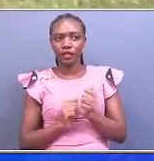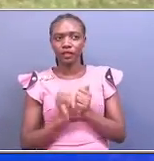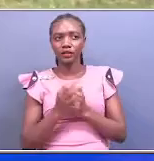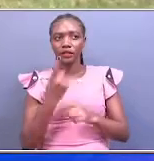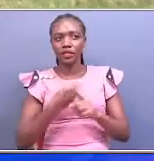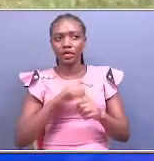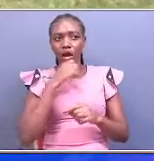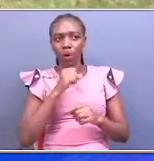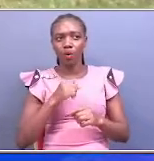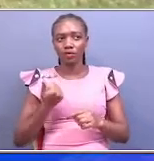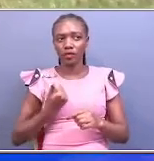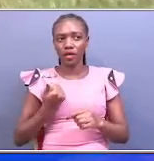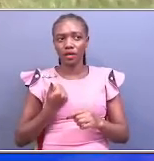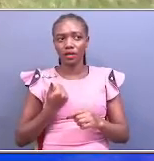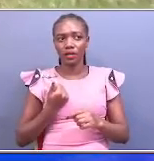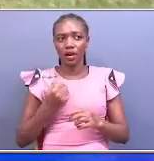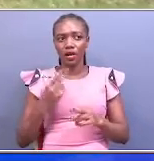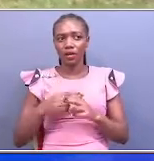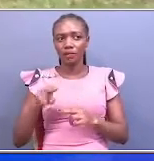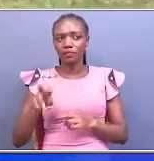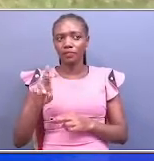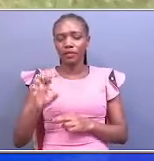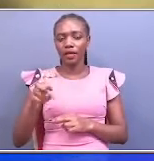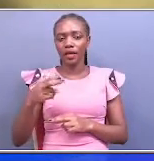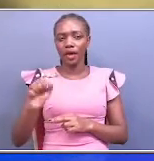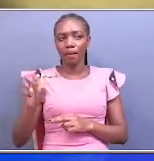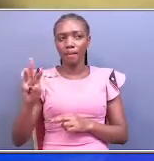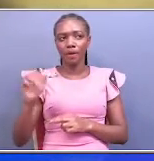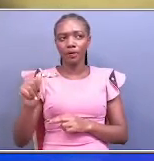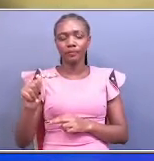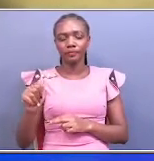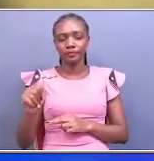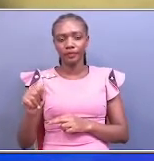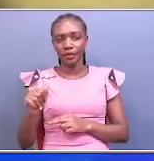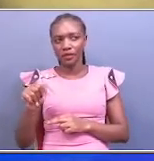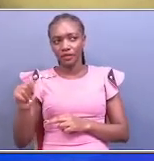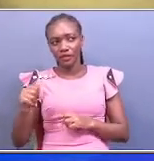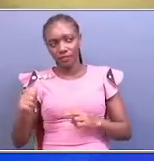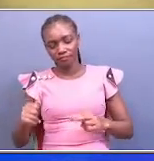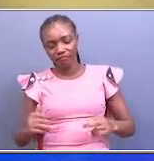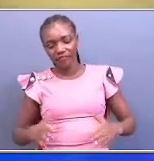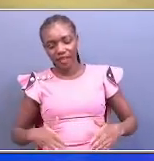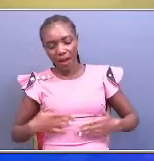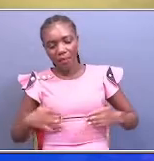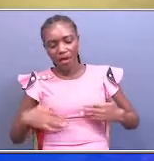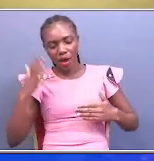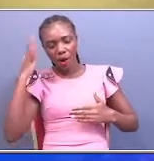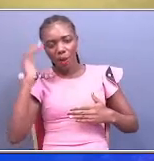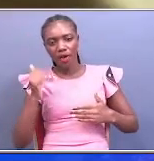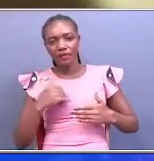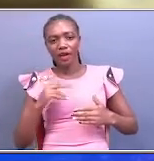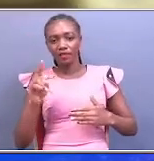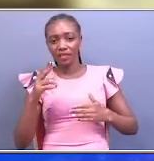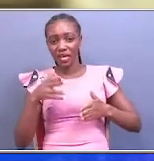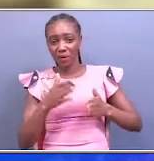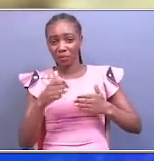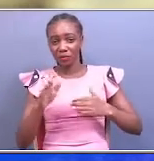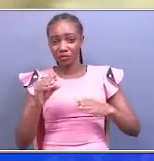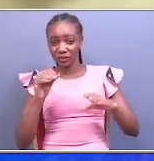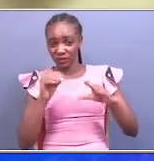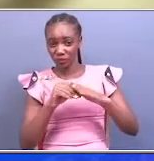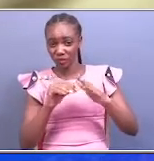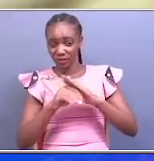18-year-old Rehema, not her real name, just like her colleagues here, are happy to get a second chance to quench their thirst for